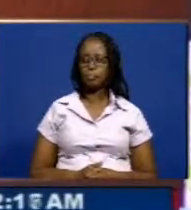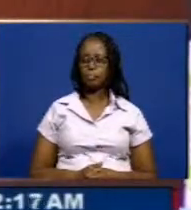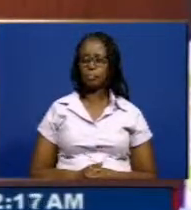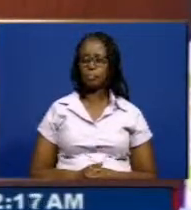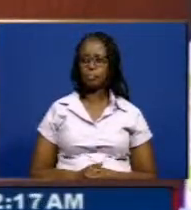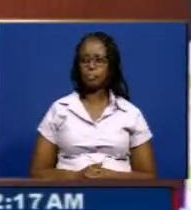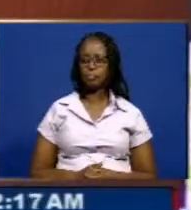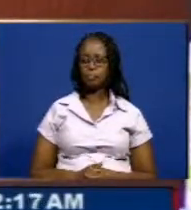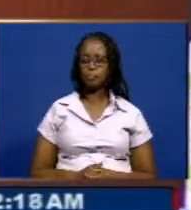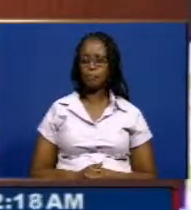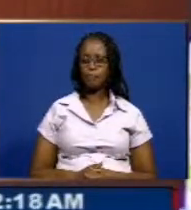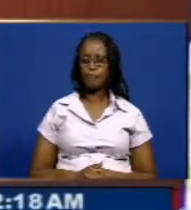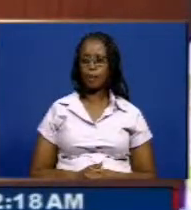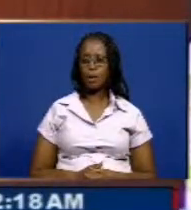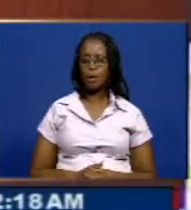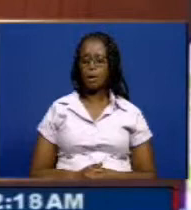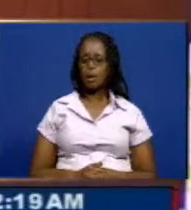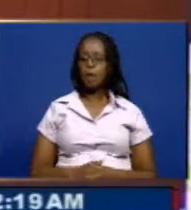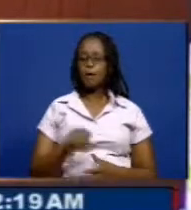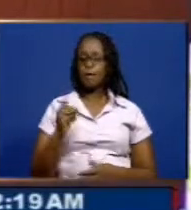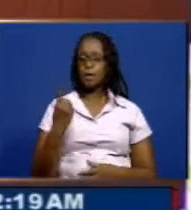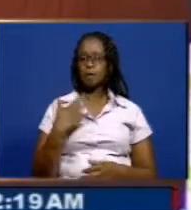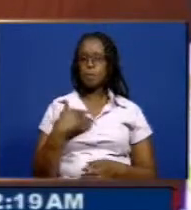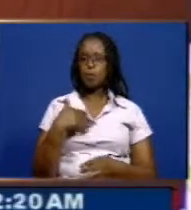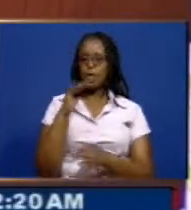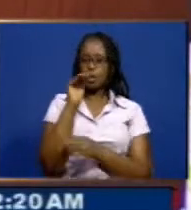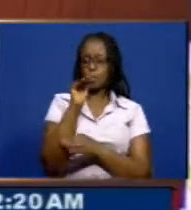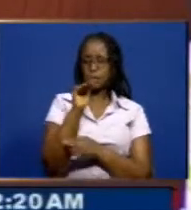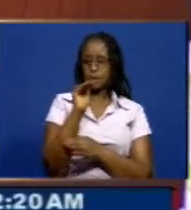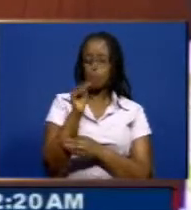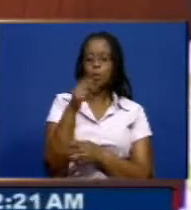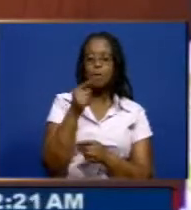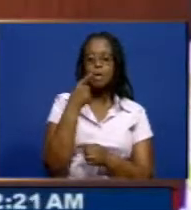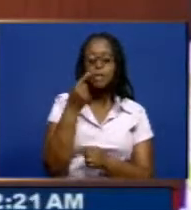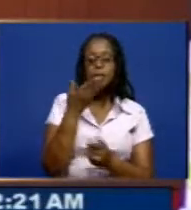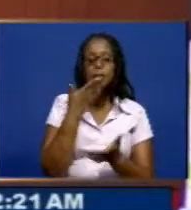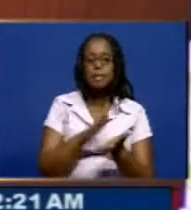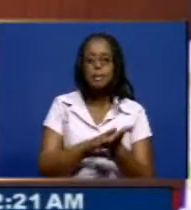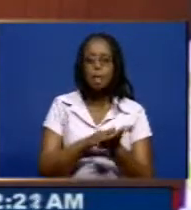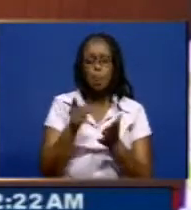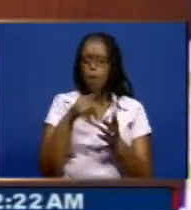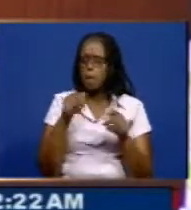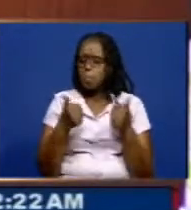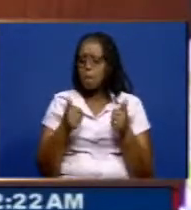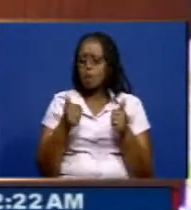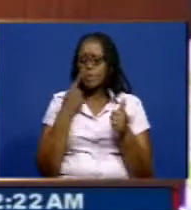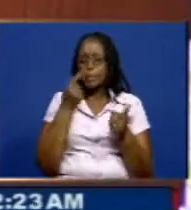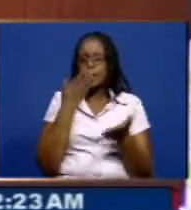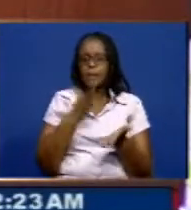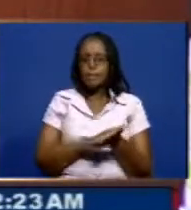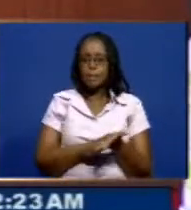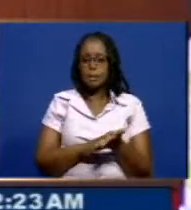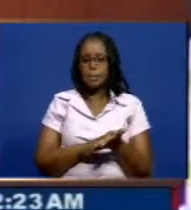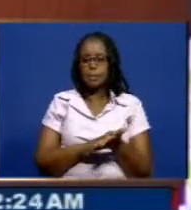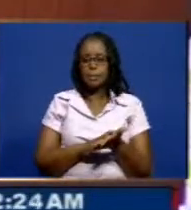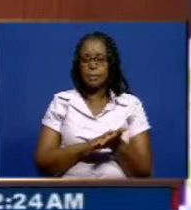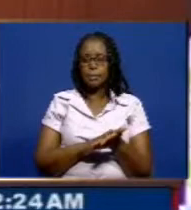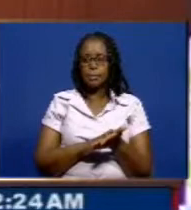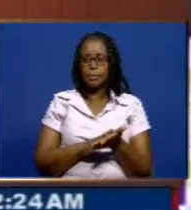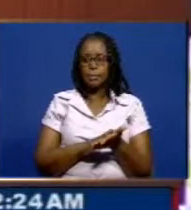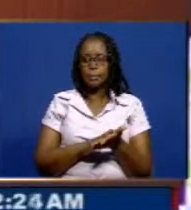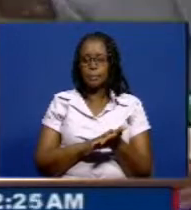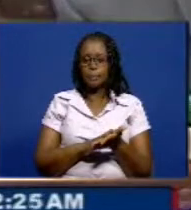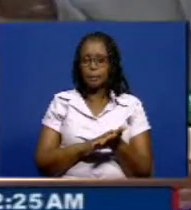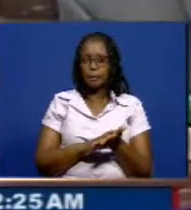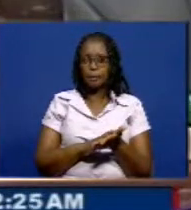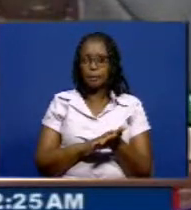I request that we have sight of that letter? We have not seen that letter. I request that perhaps through the office of your clerk we have sight